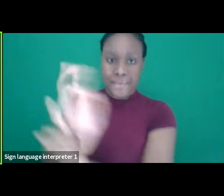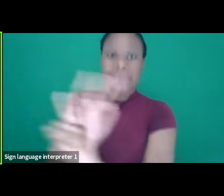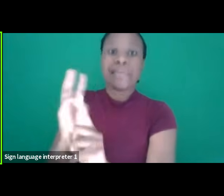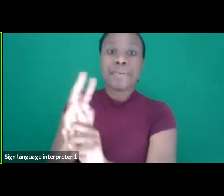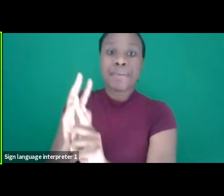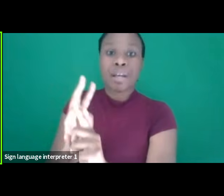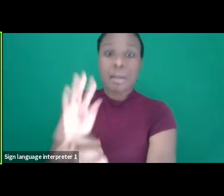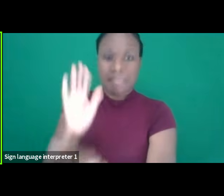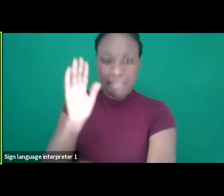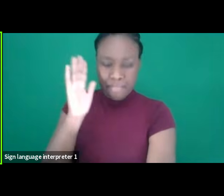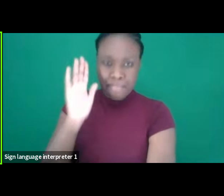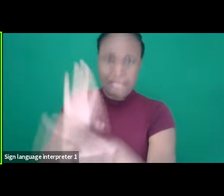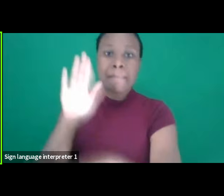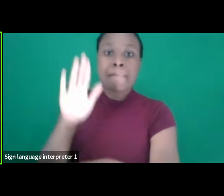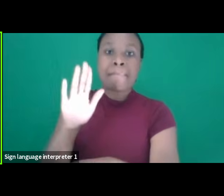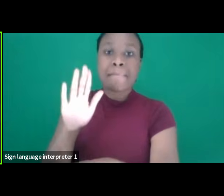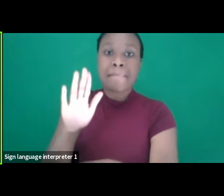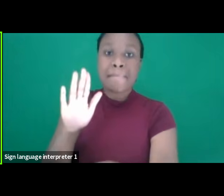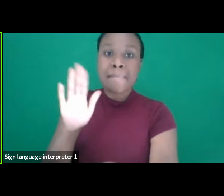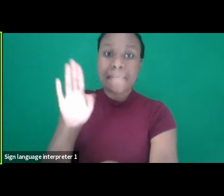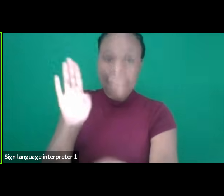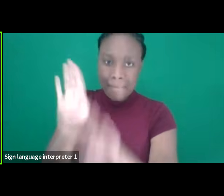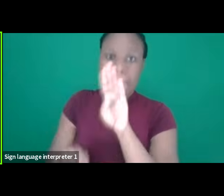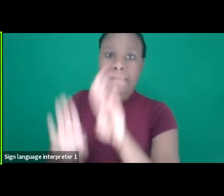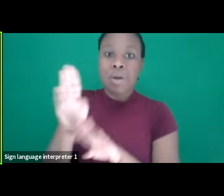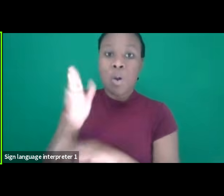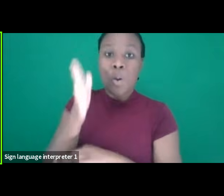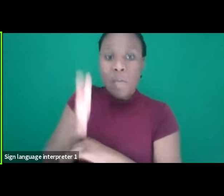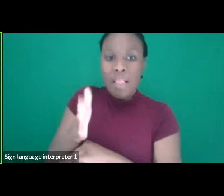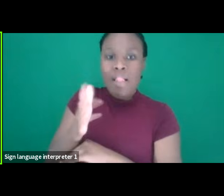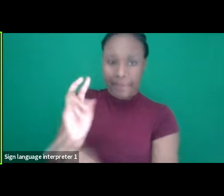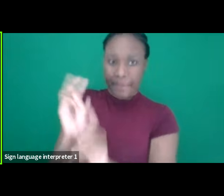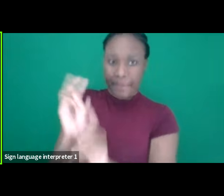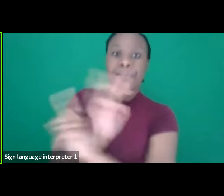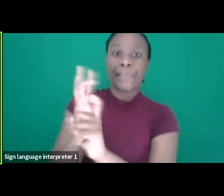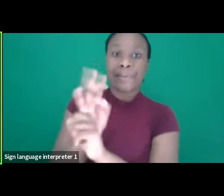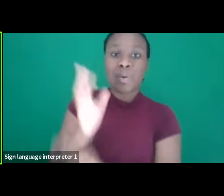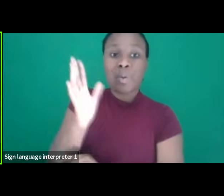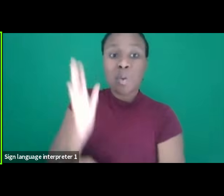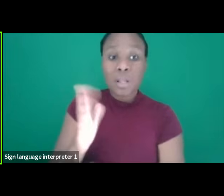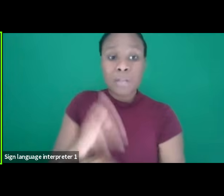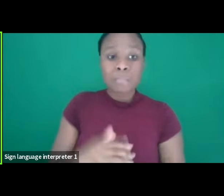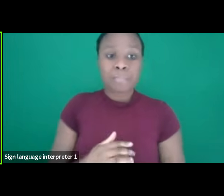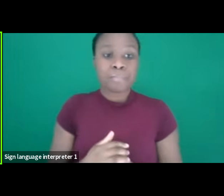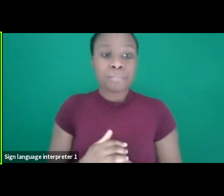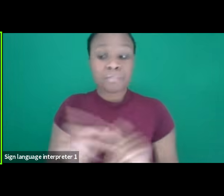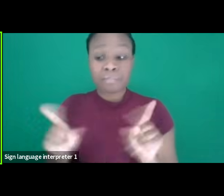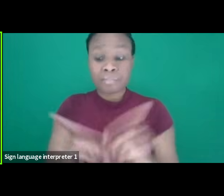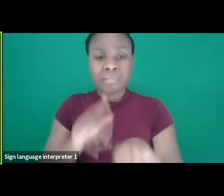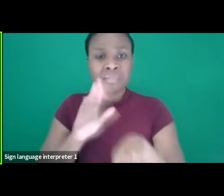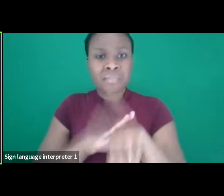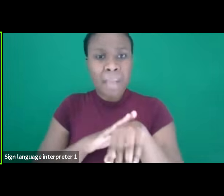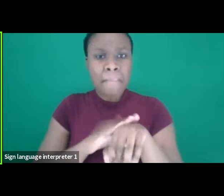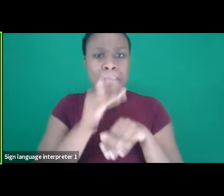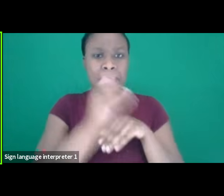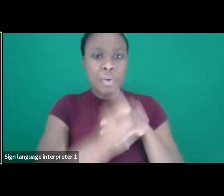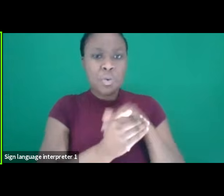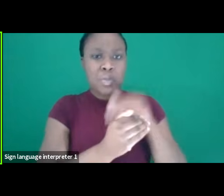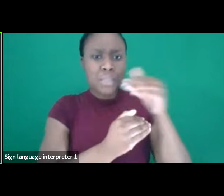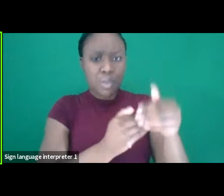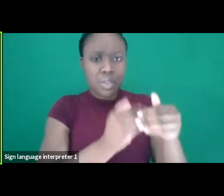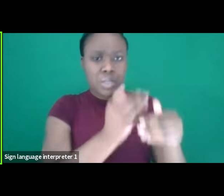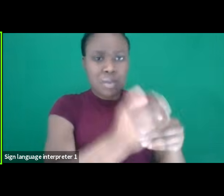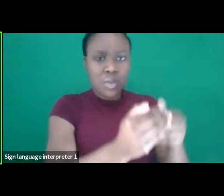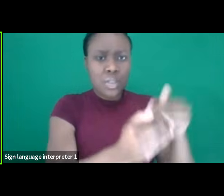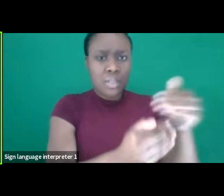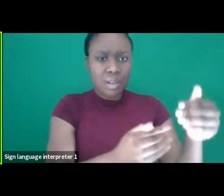full might of the law thrown at them. But at the same time, in how we design our processes as well, we want to make it